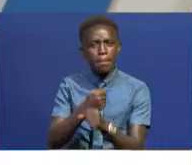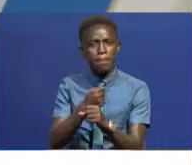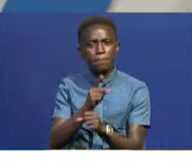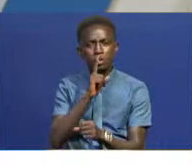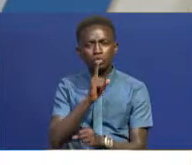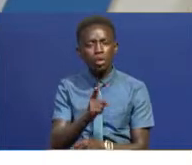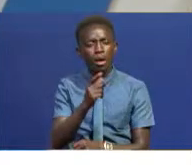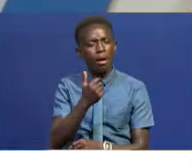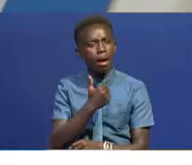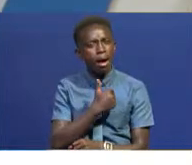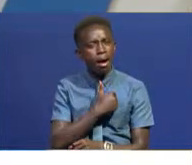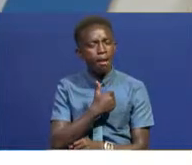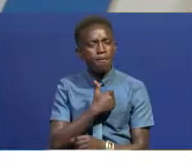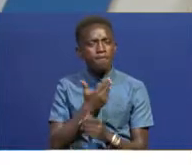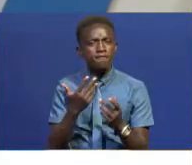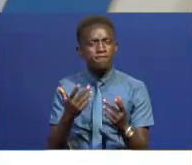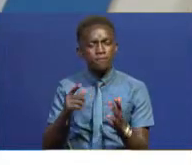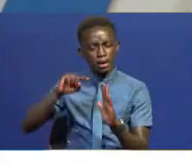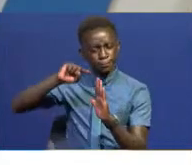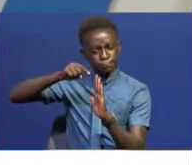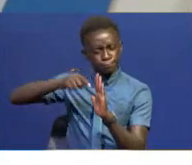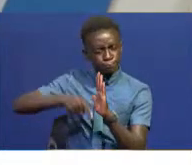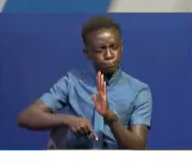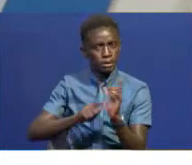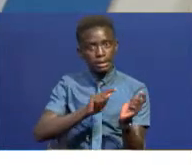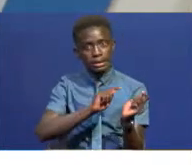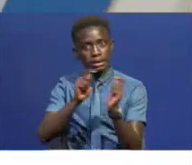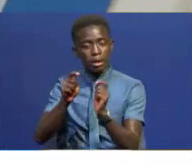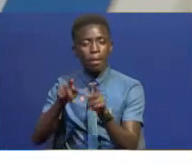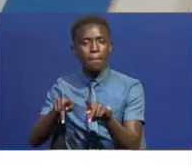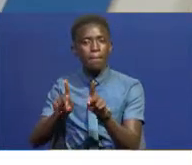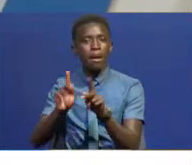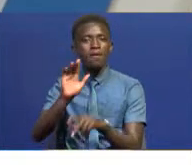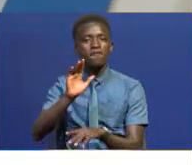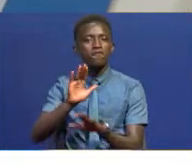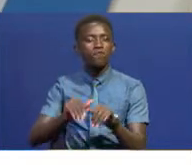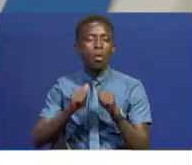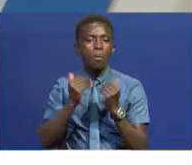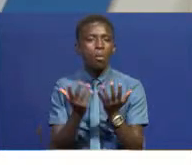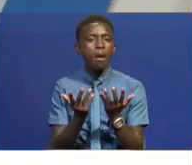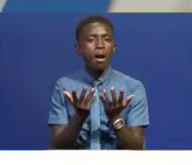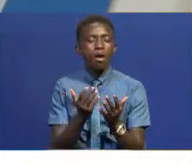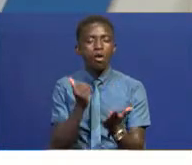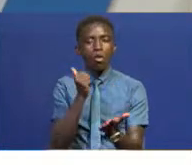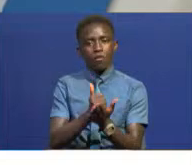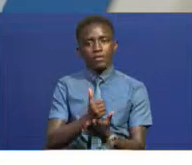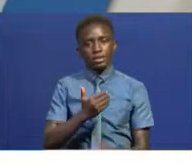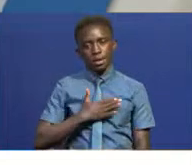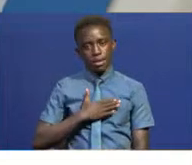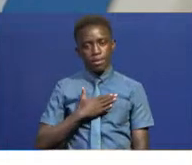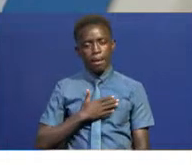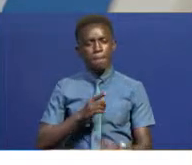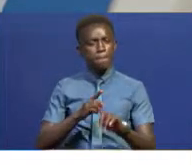transport a permit from our regional mines office, but more importantly, don't